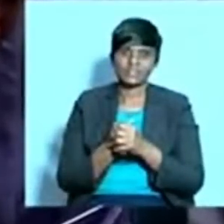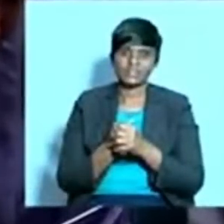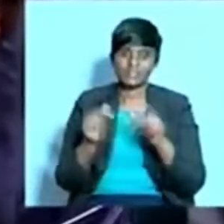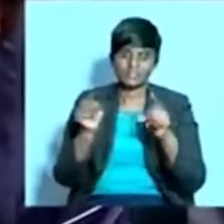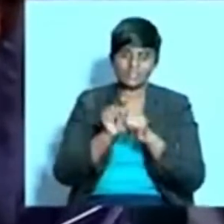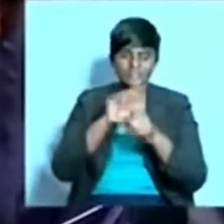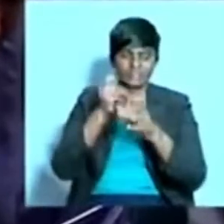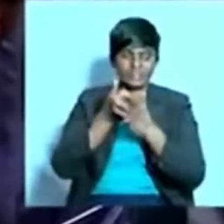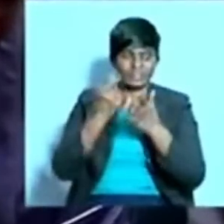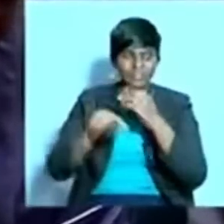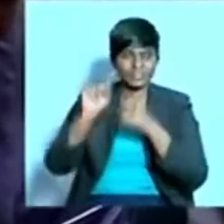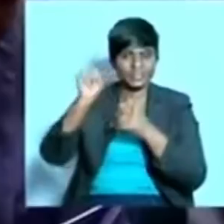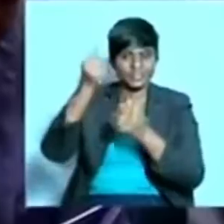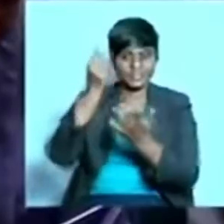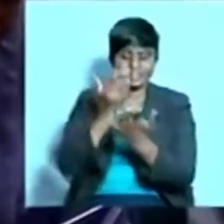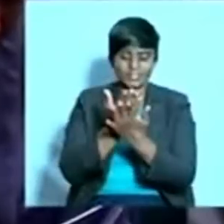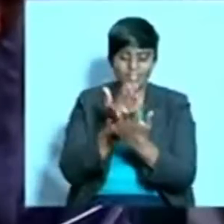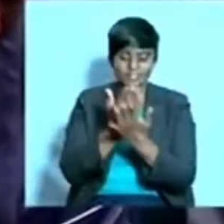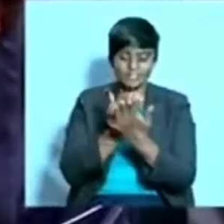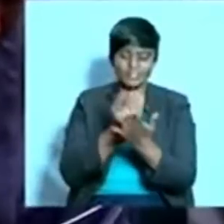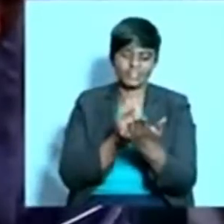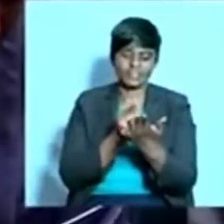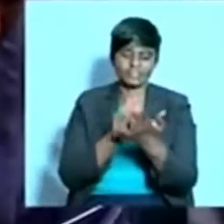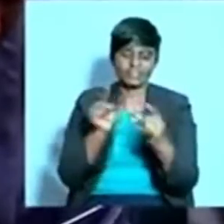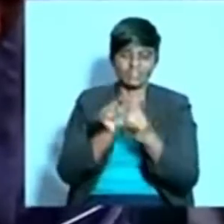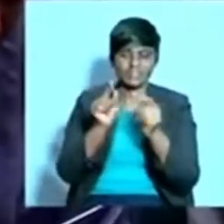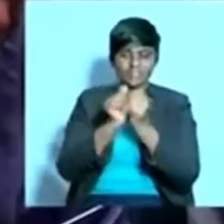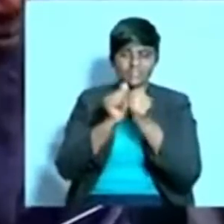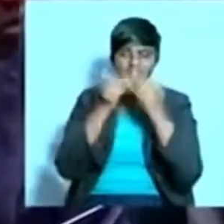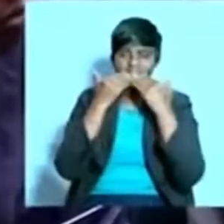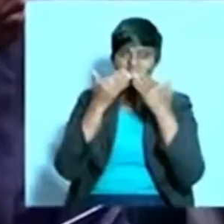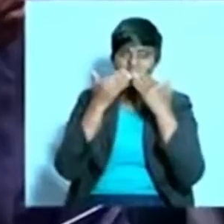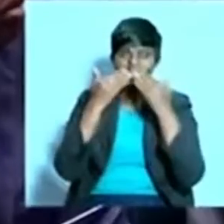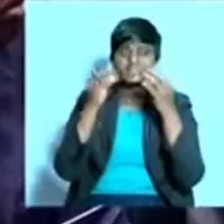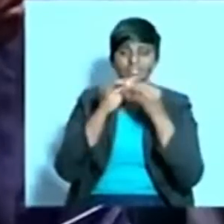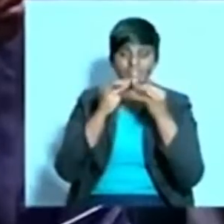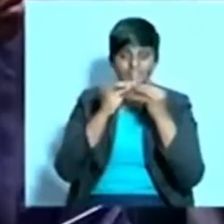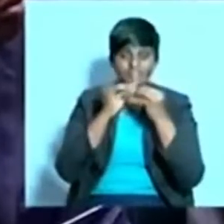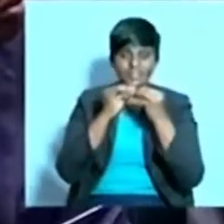to the first motion, the thanks.